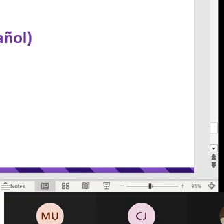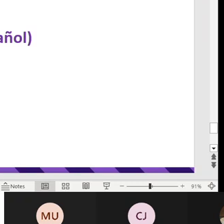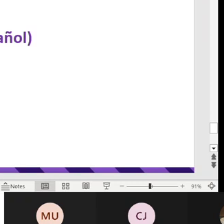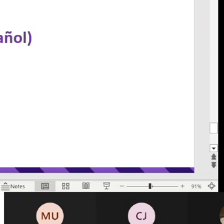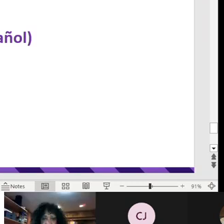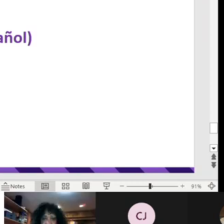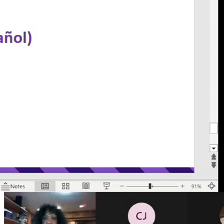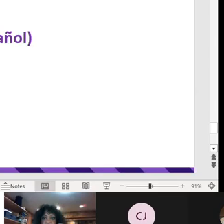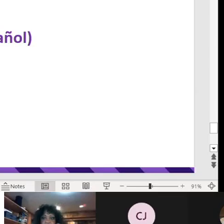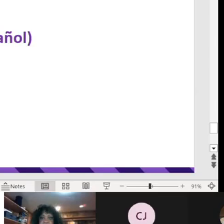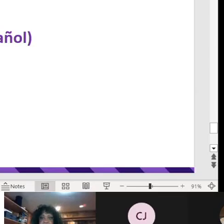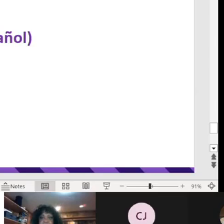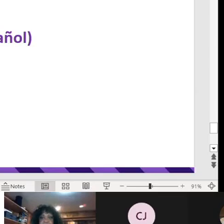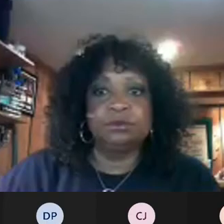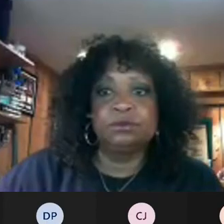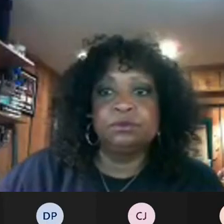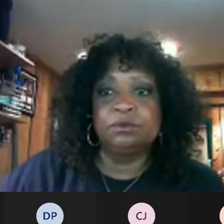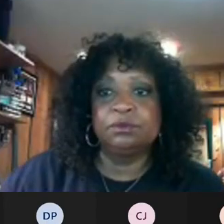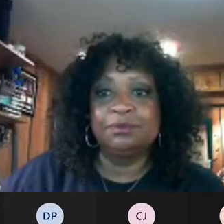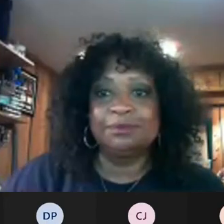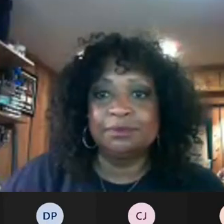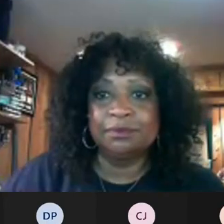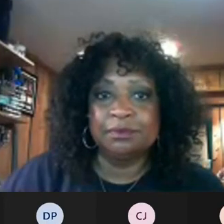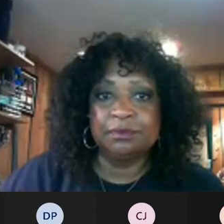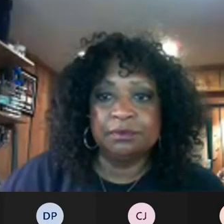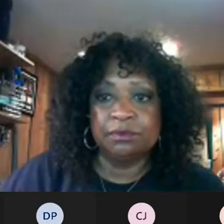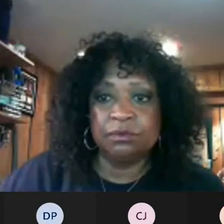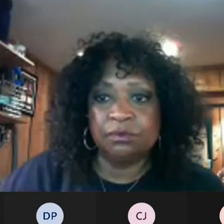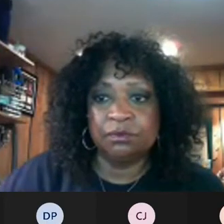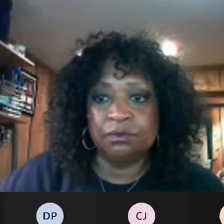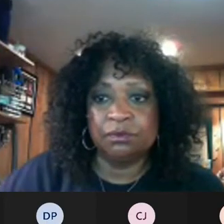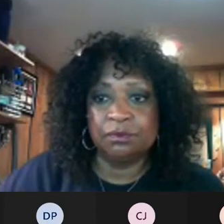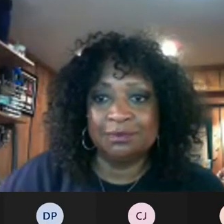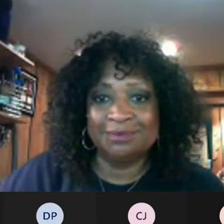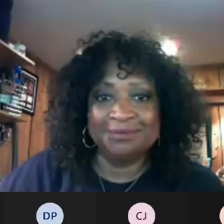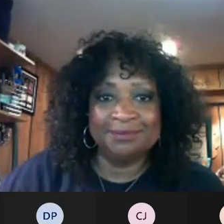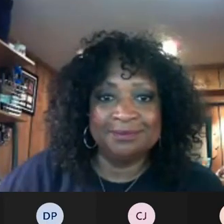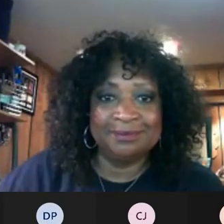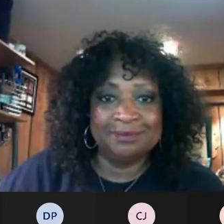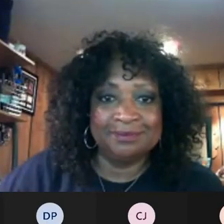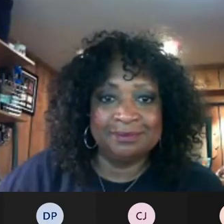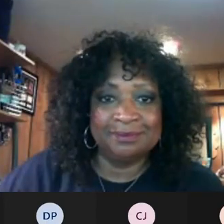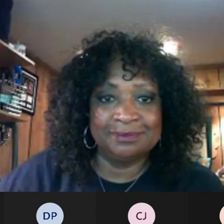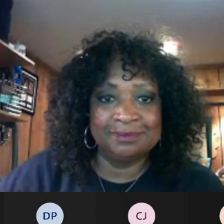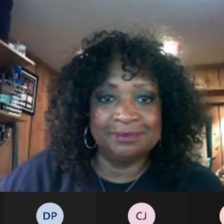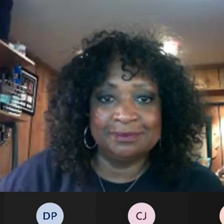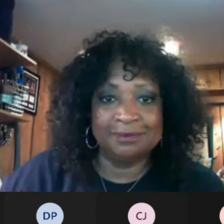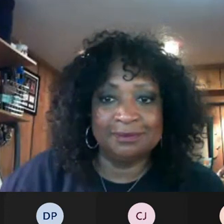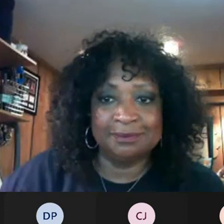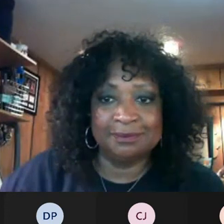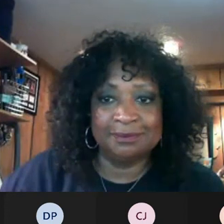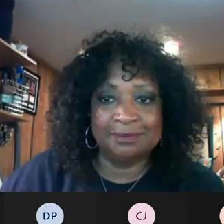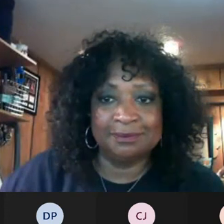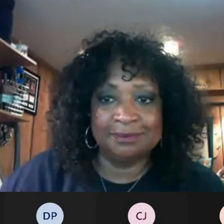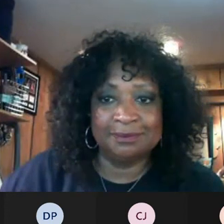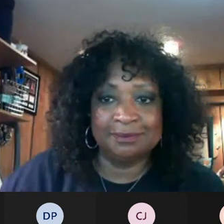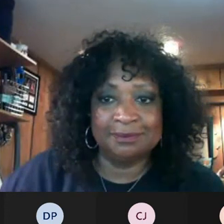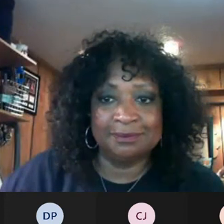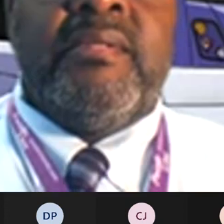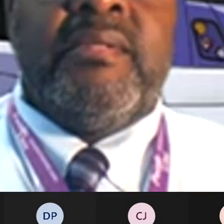The construction work will be done in phases. However, construction will not be completely done on Wayne until pretty